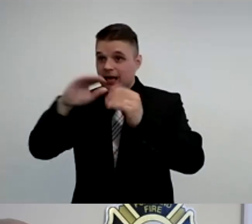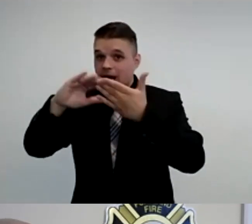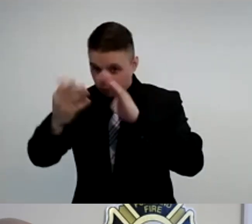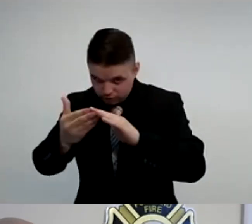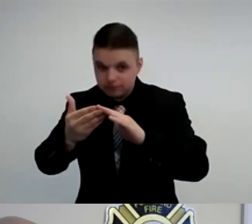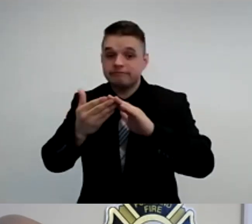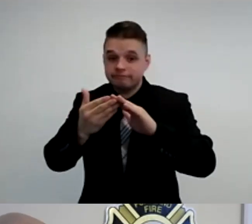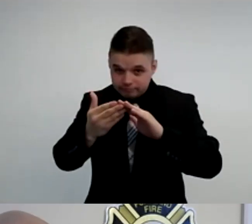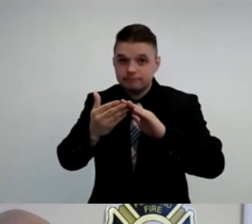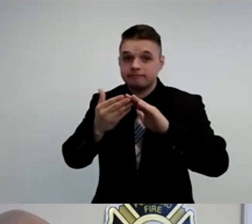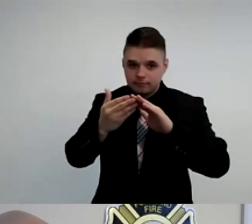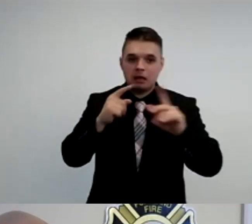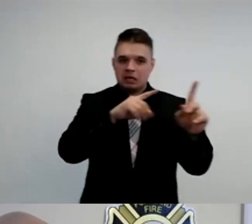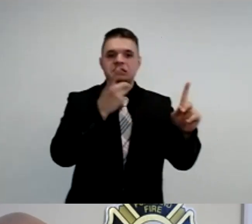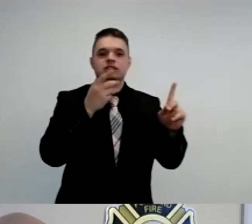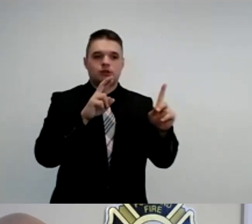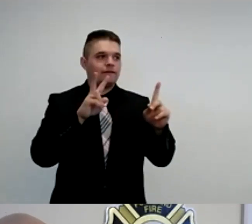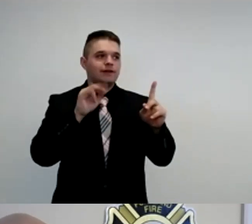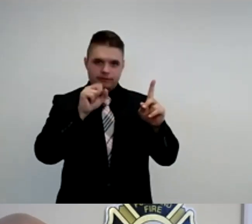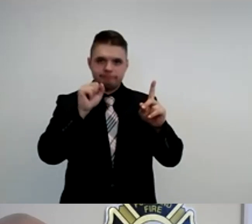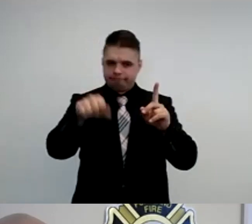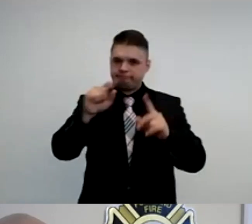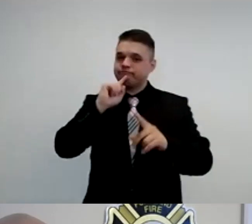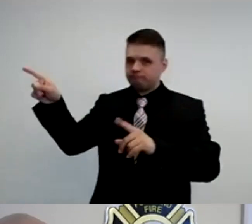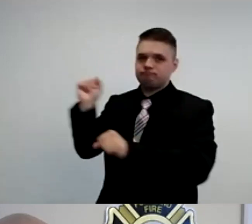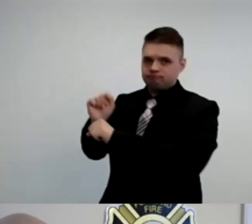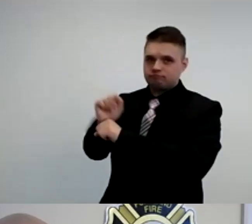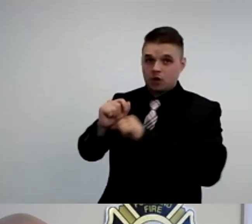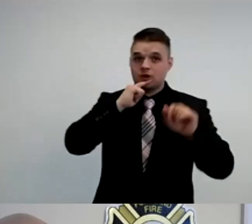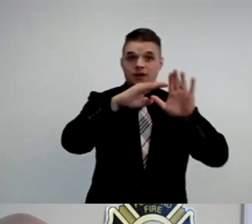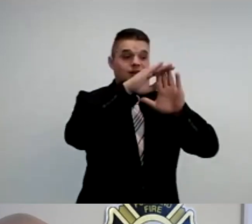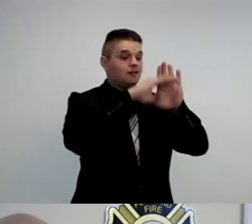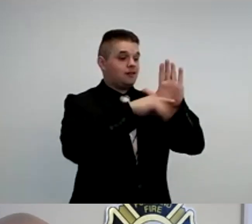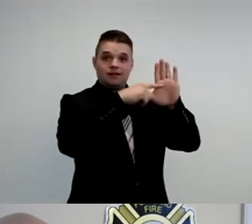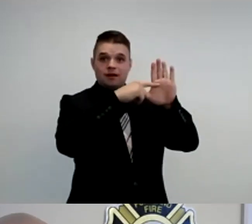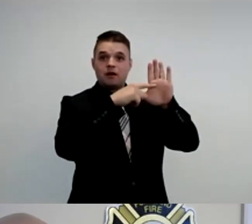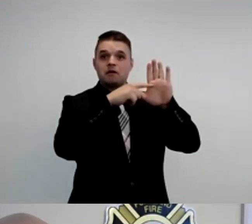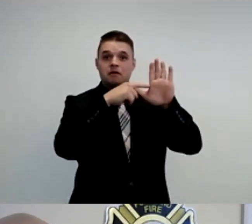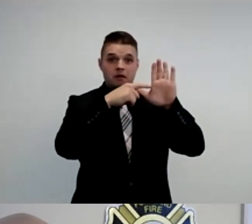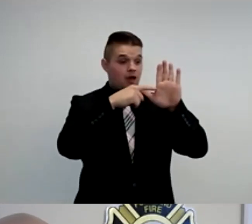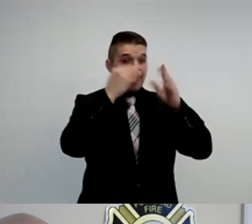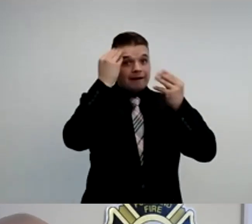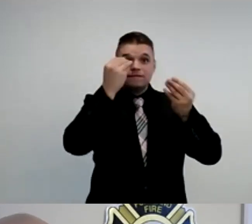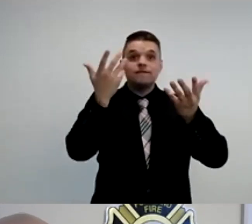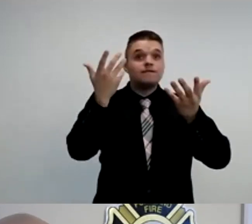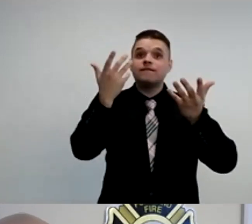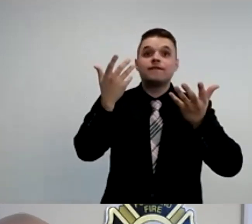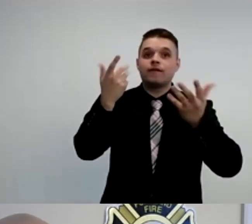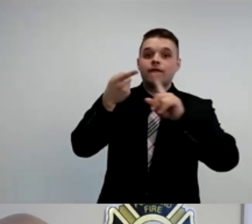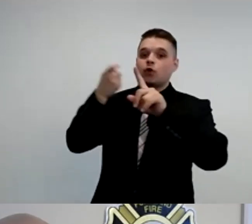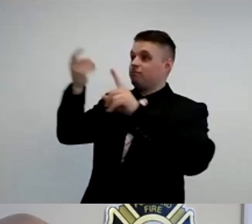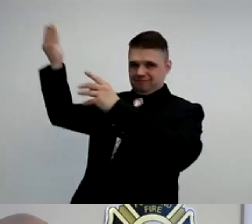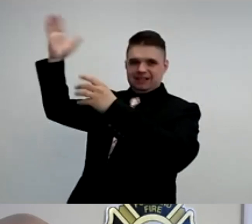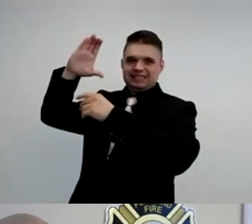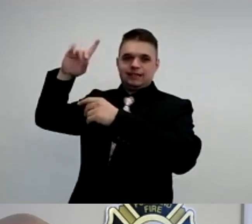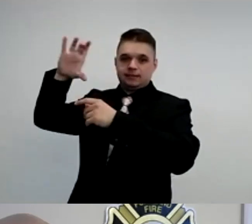several sources of data, and everybody loves data, and data is a lot of work, especially to interpret. So again, I'm